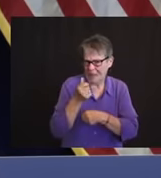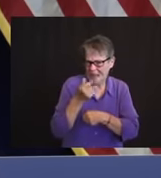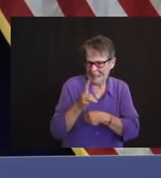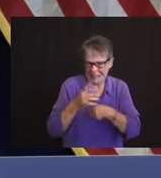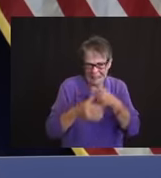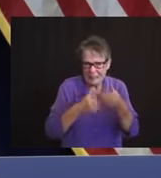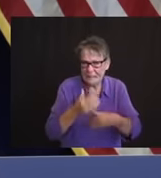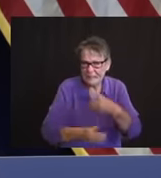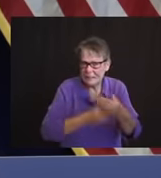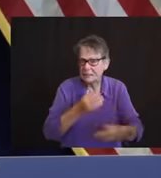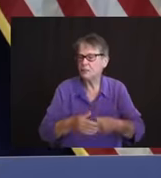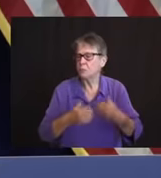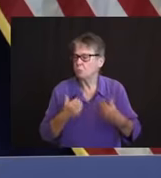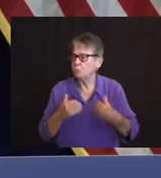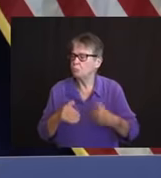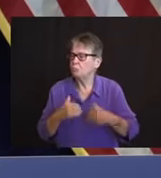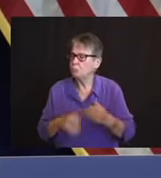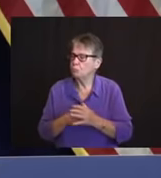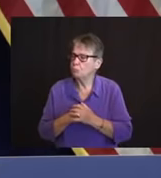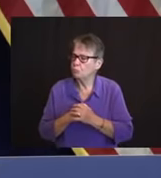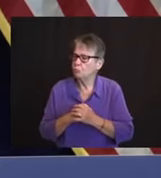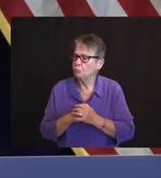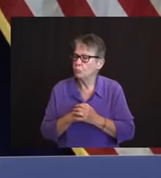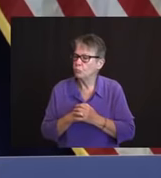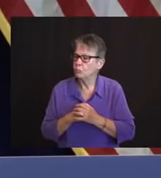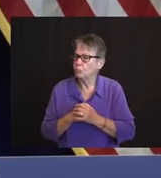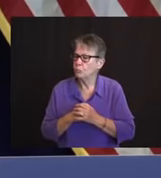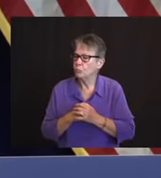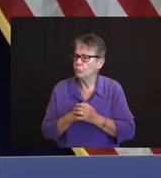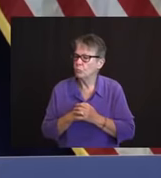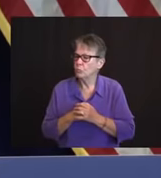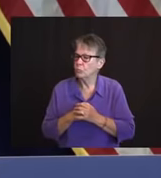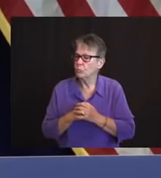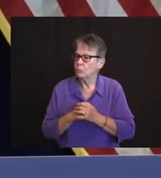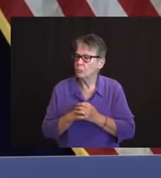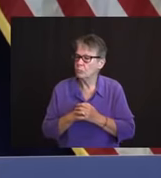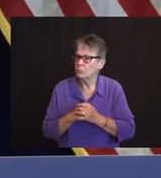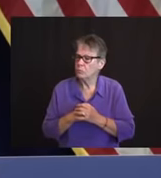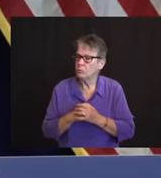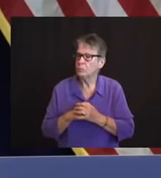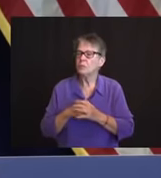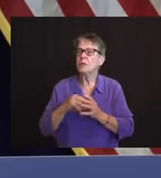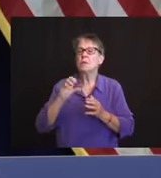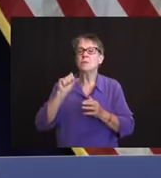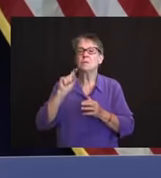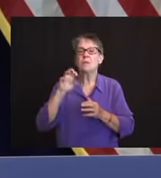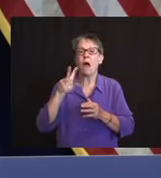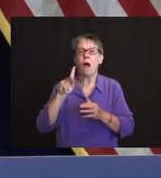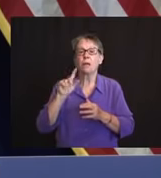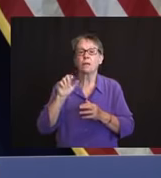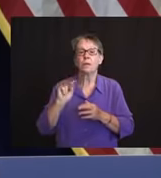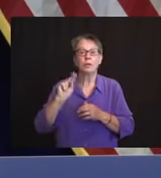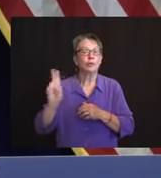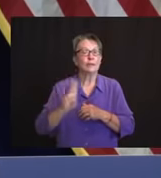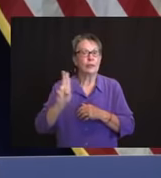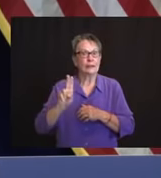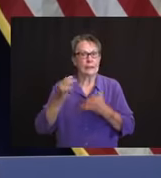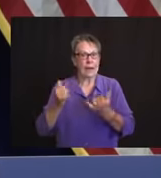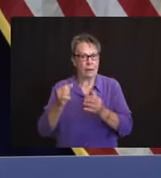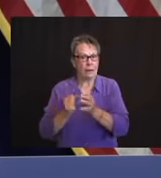Stockton University campus in Atlantic City. When the campus opened, it was immediately filled up